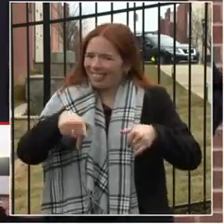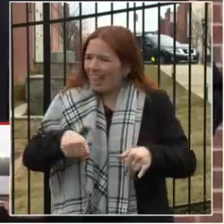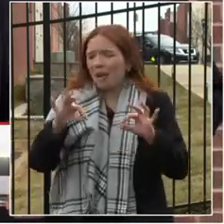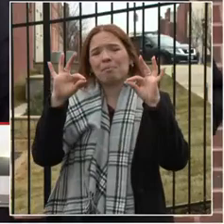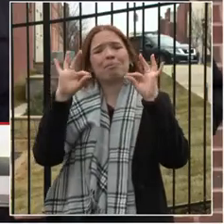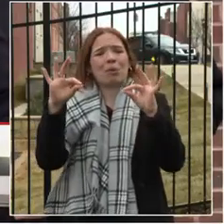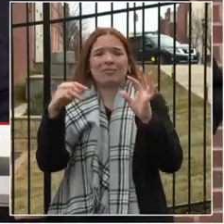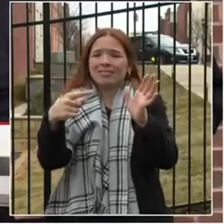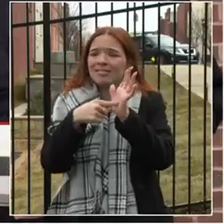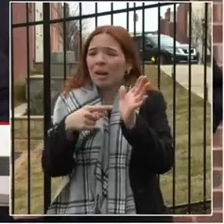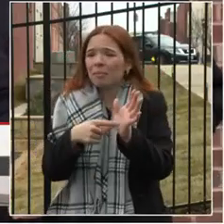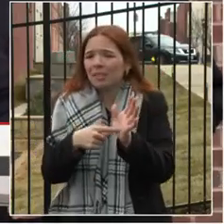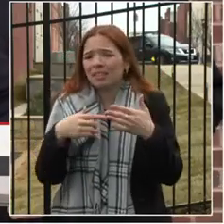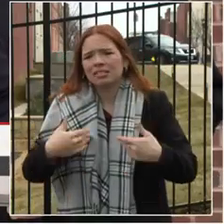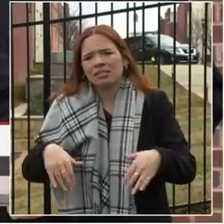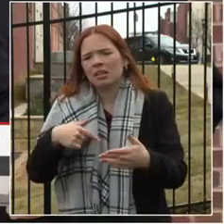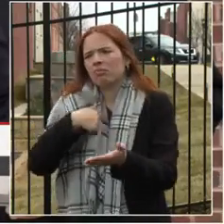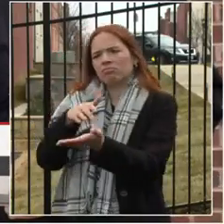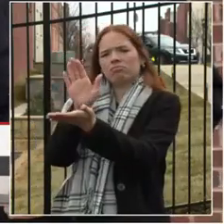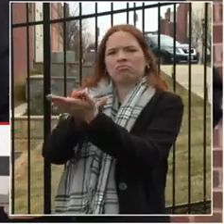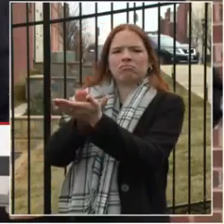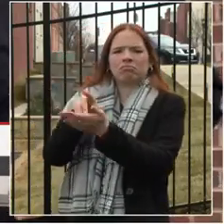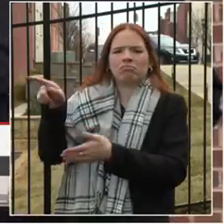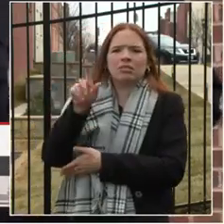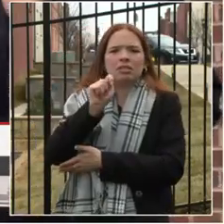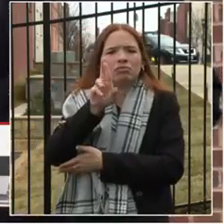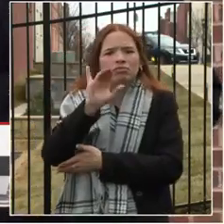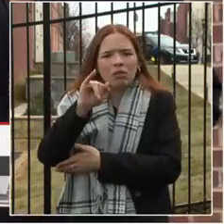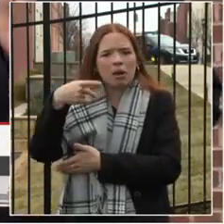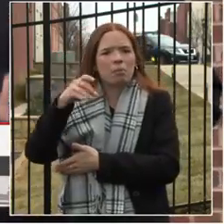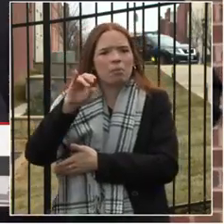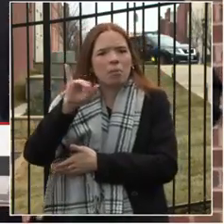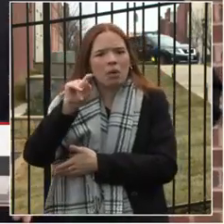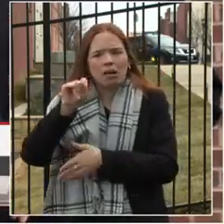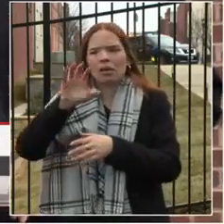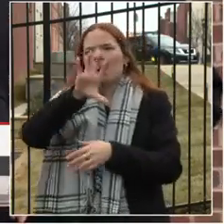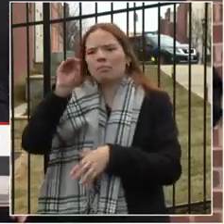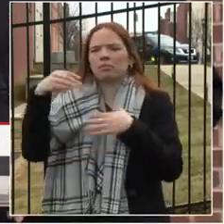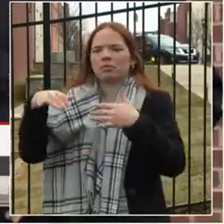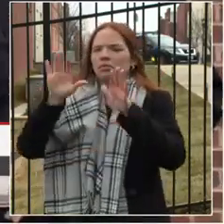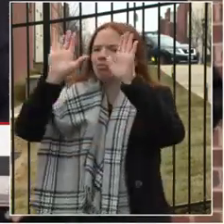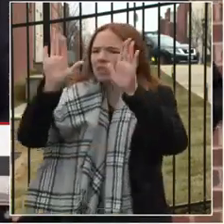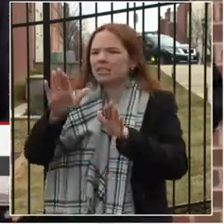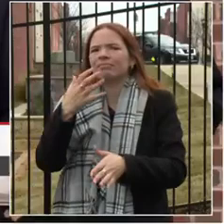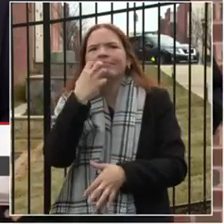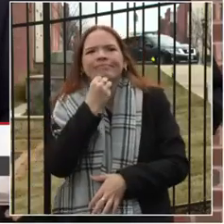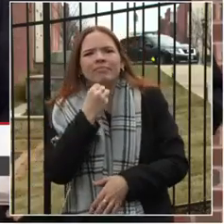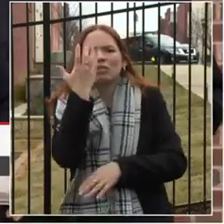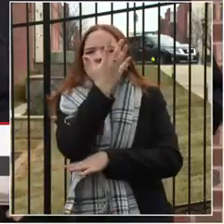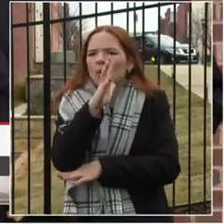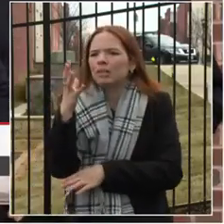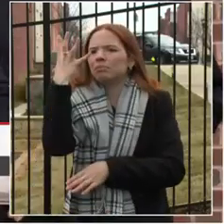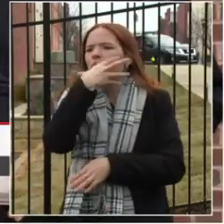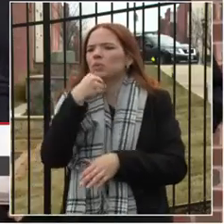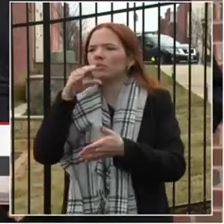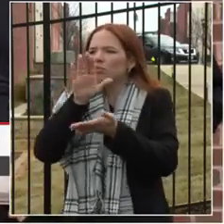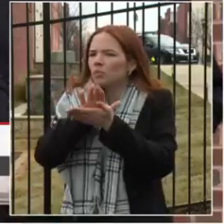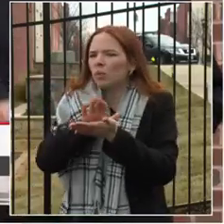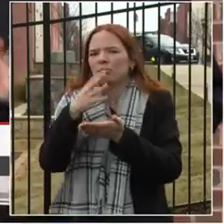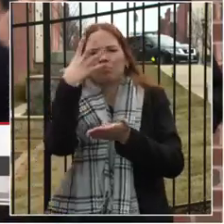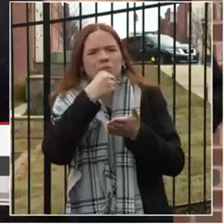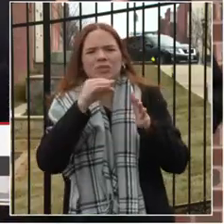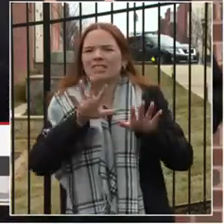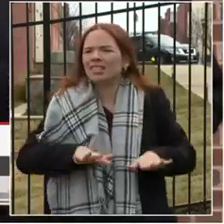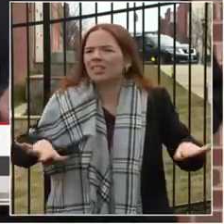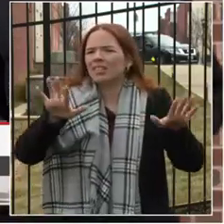work that you've done to build community here with the schools, to preserve trees. We were just over here talking about the